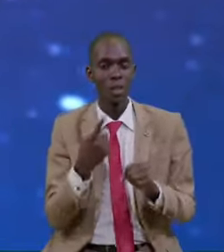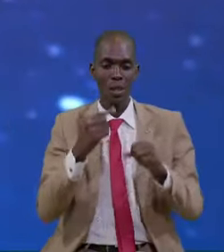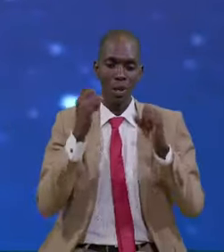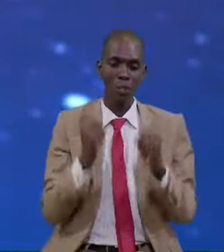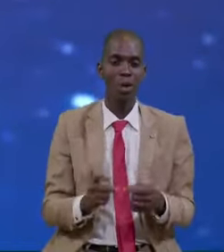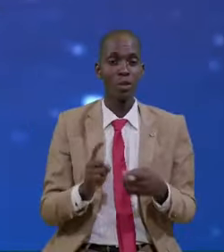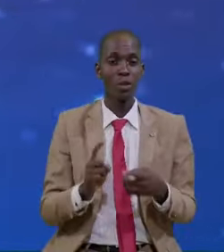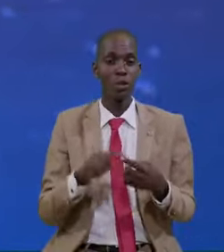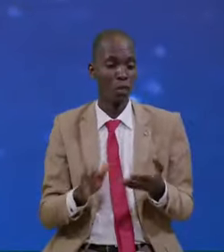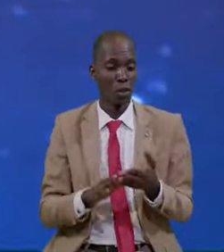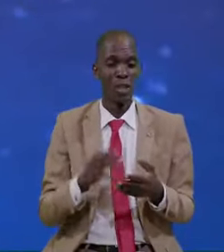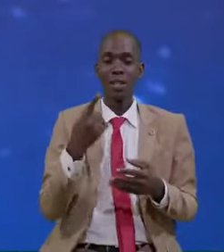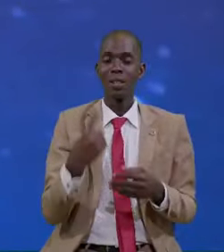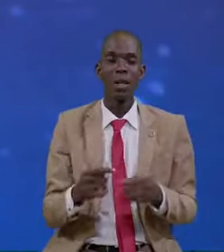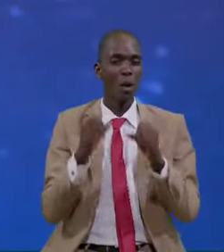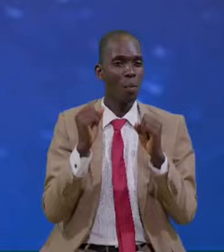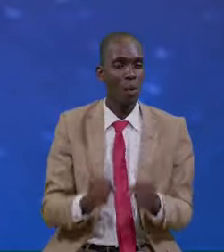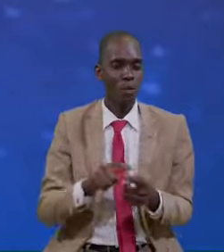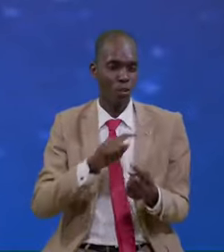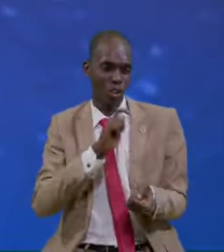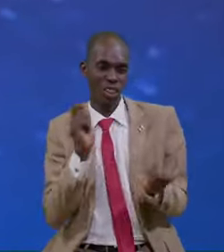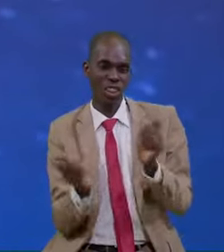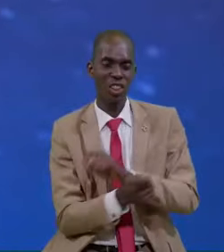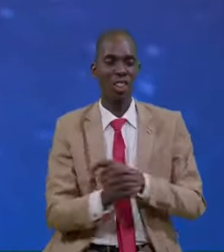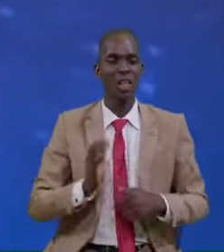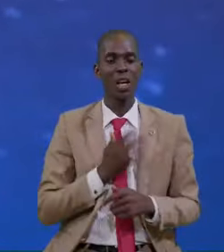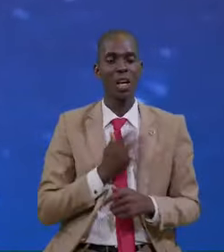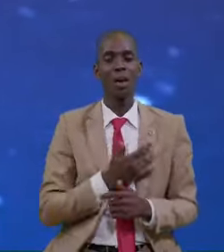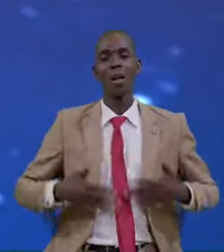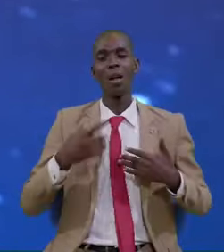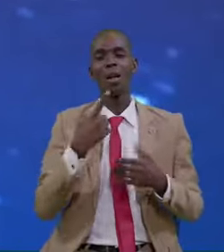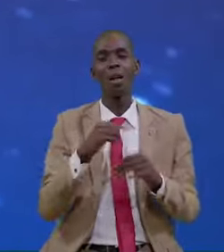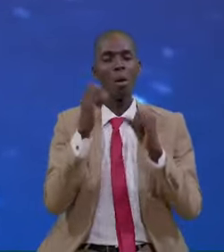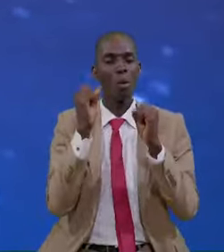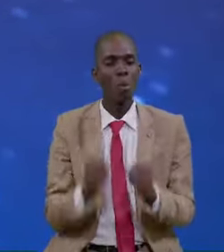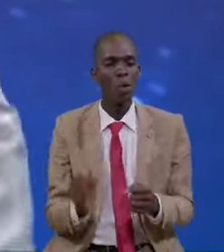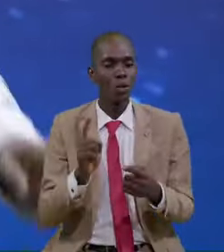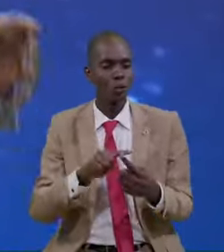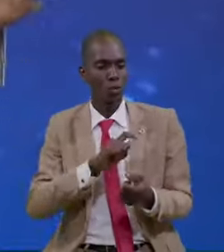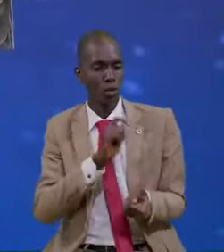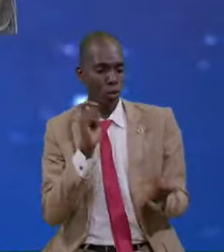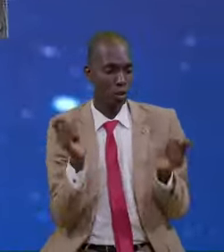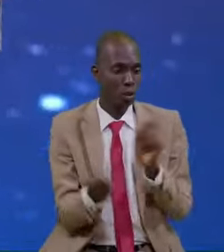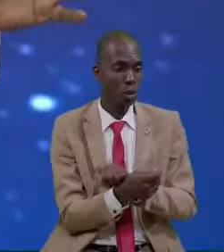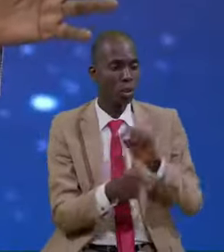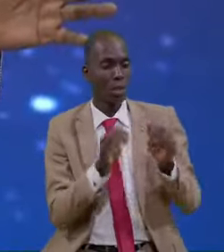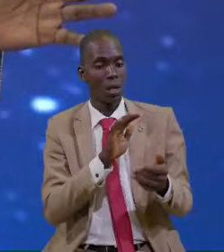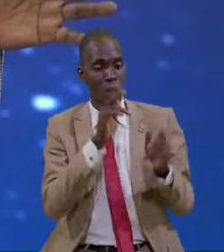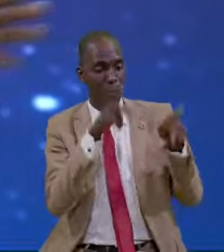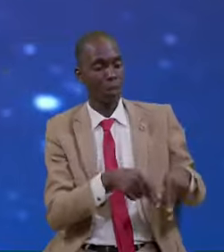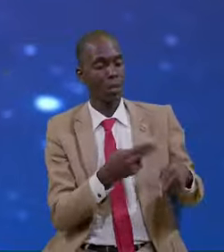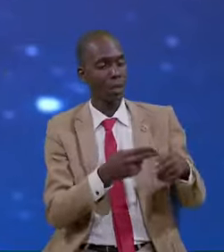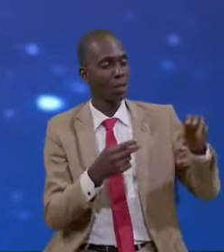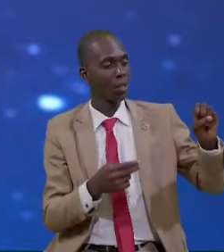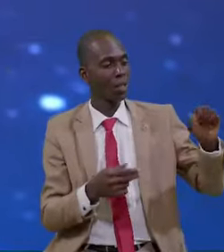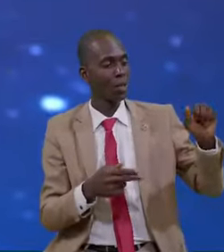the power to turn our lives around, the power to turn a Saul to become a Paul,